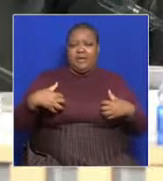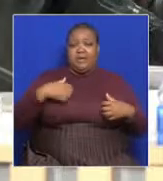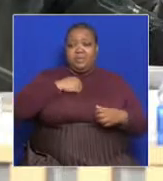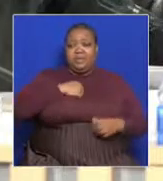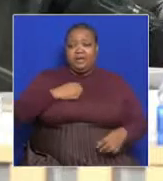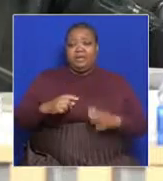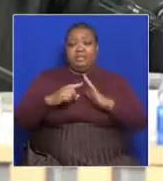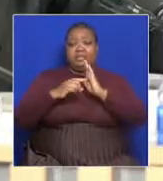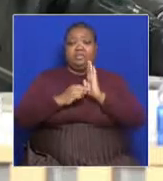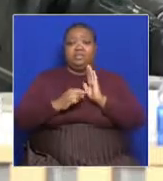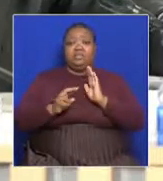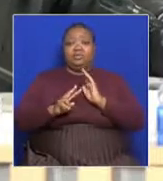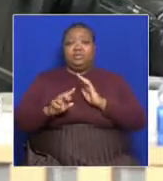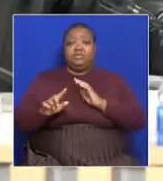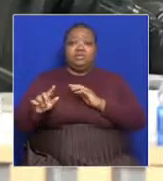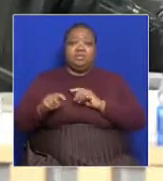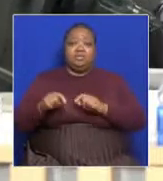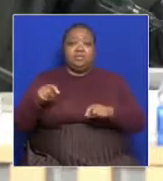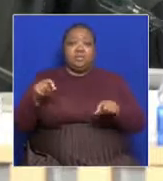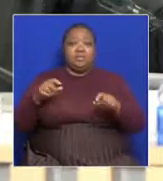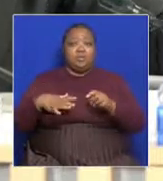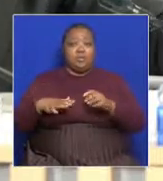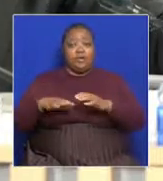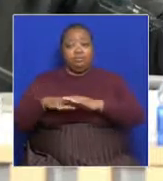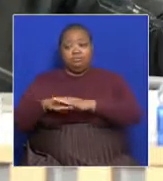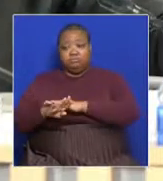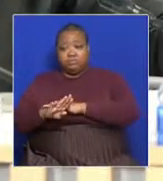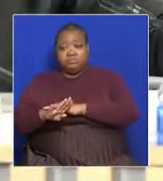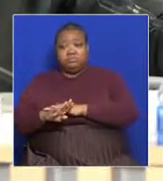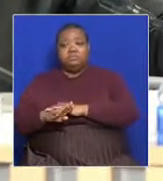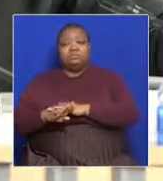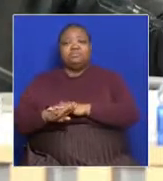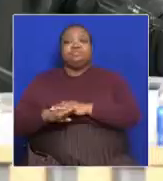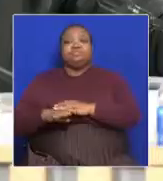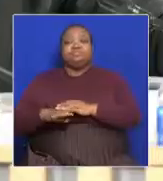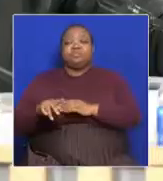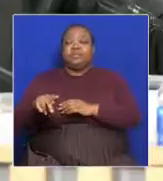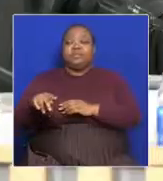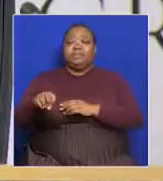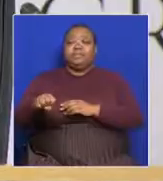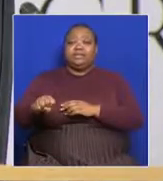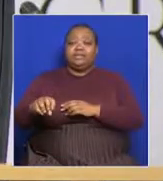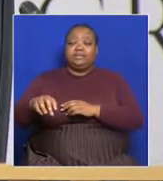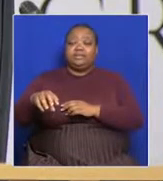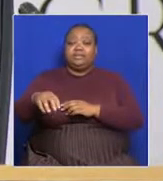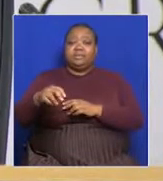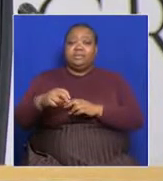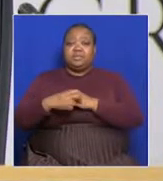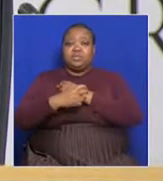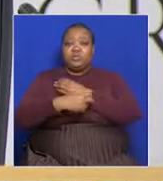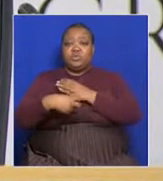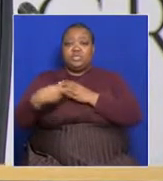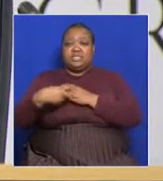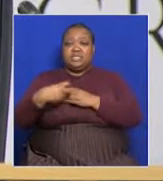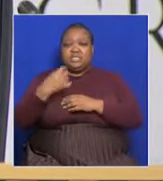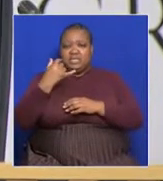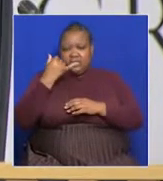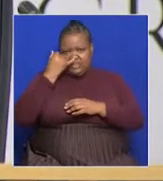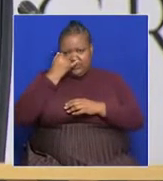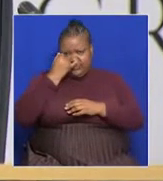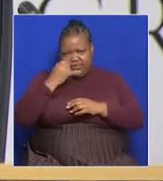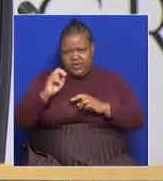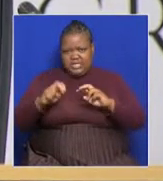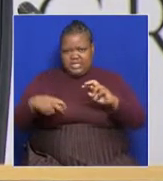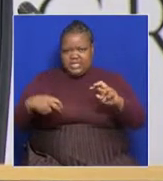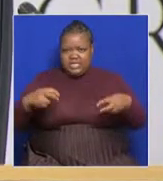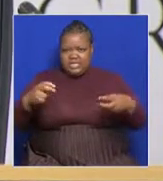him there are people who want to break into the Port Shepstone facility to steal drugs. Yes. On the 8th of November, that actually happens.